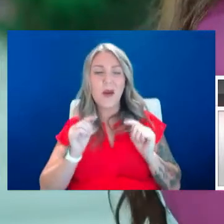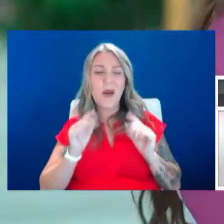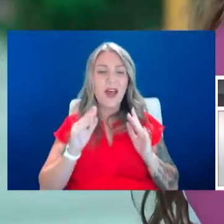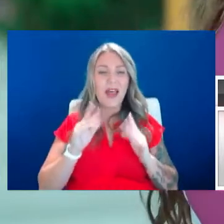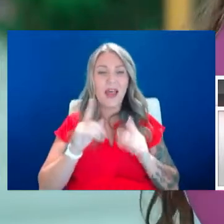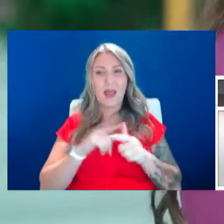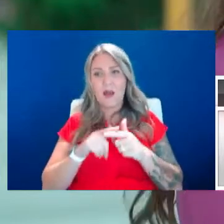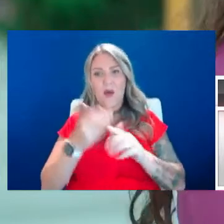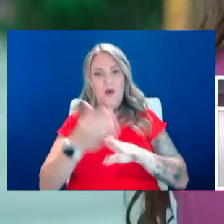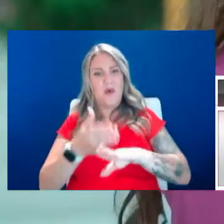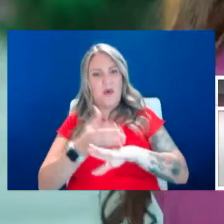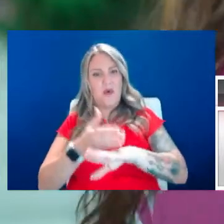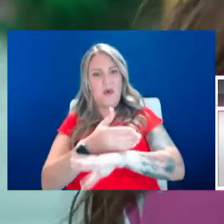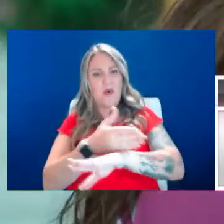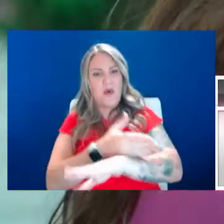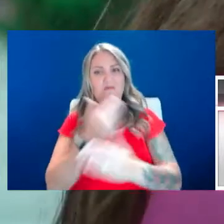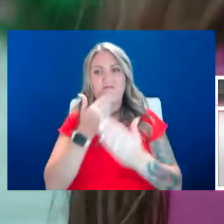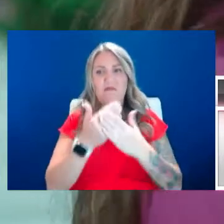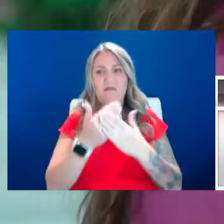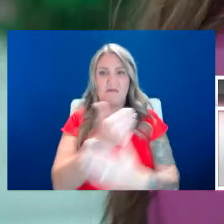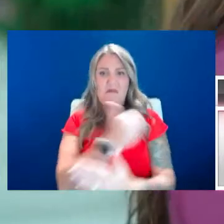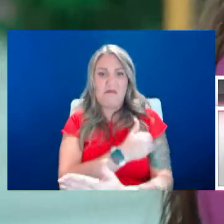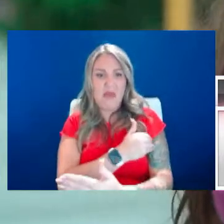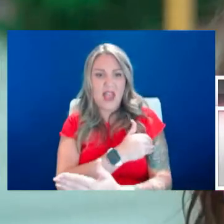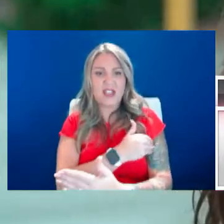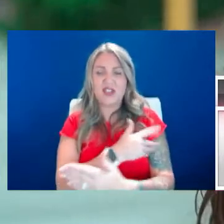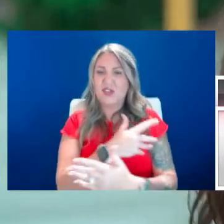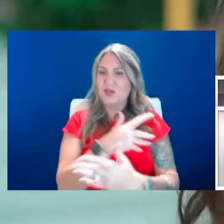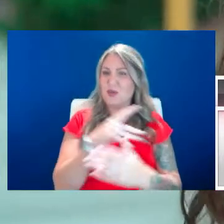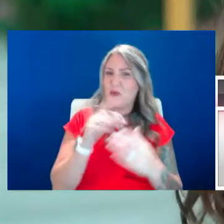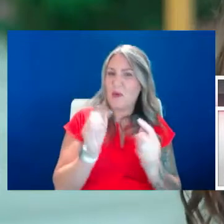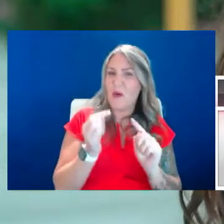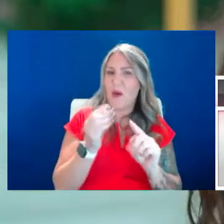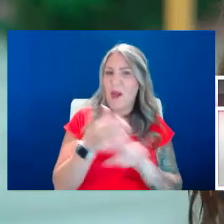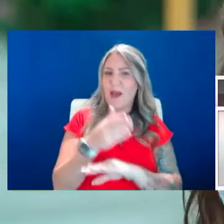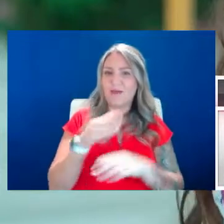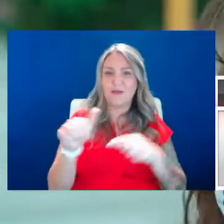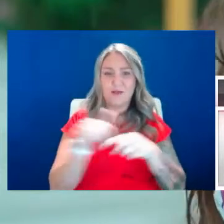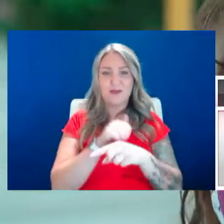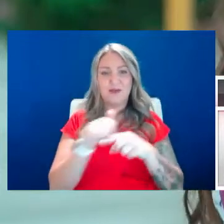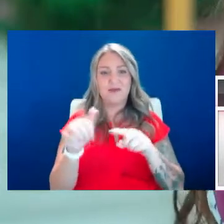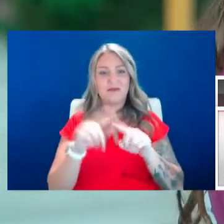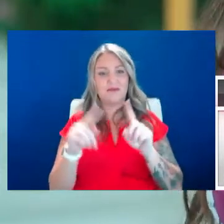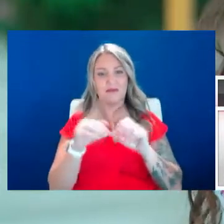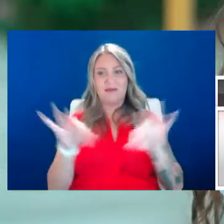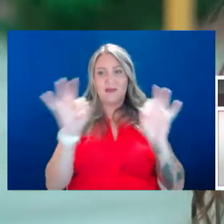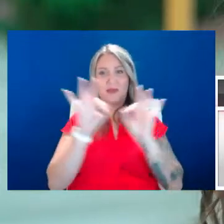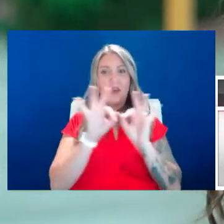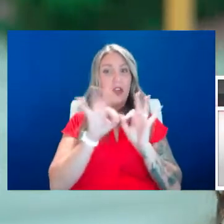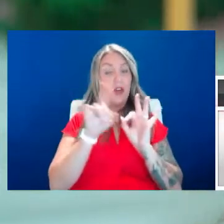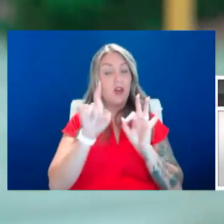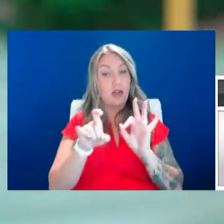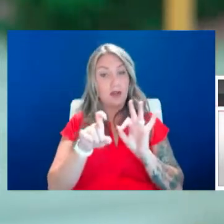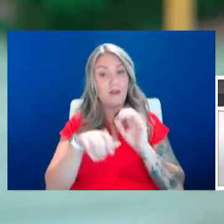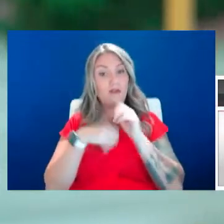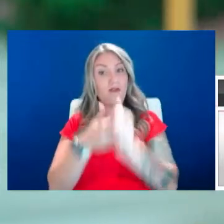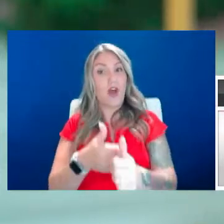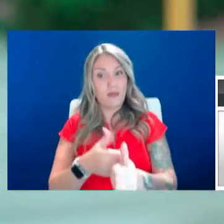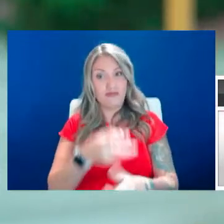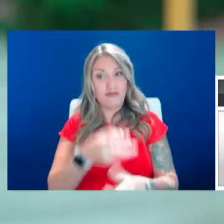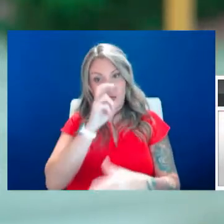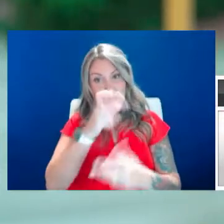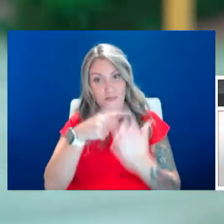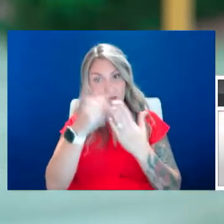good muscle soreness every day after training. But it's worth it. You have to really follow a strict program. And you talk about